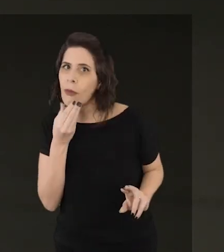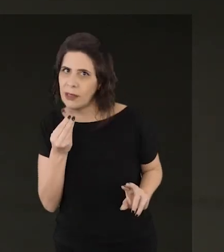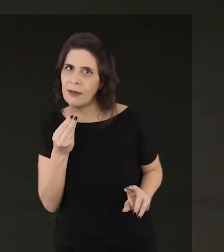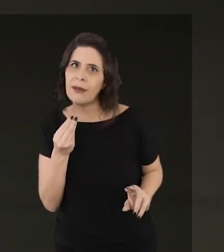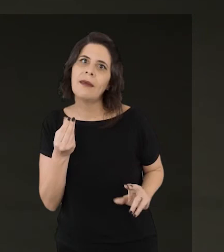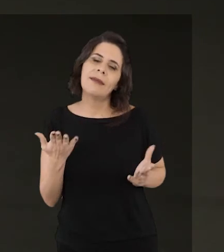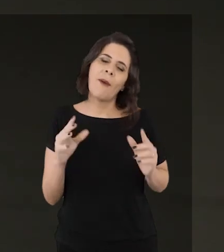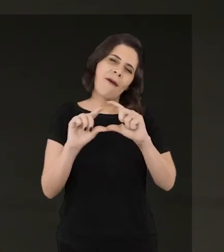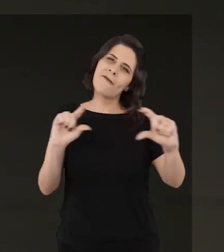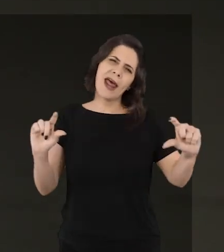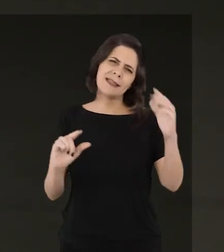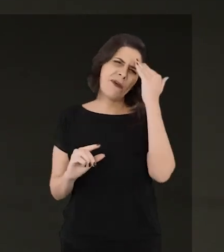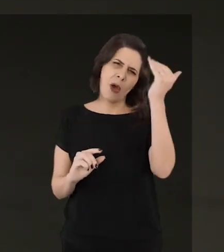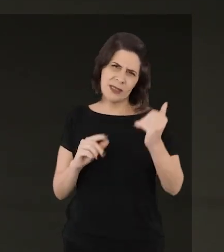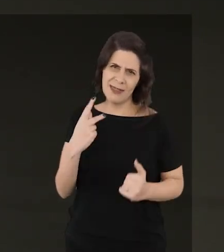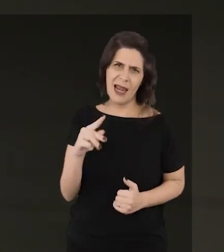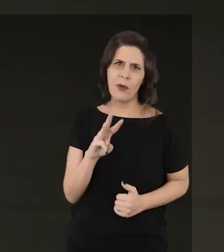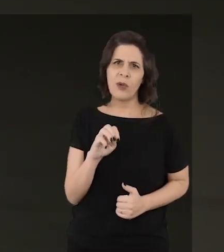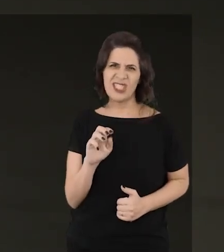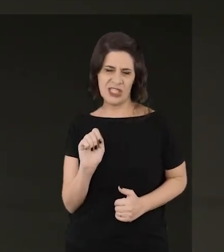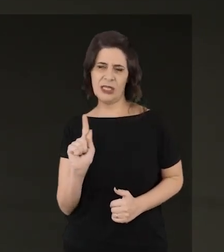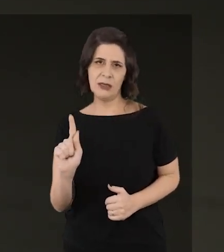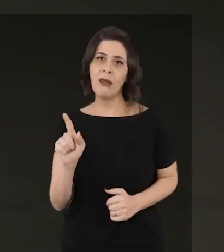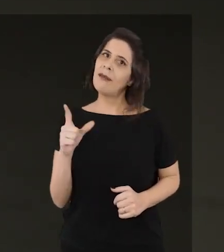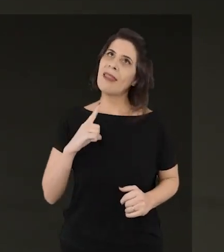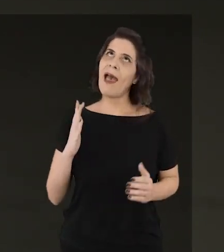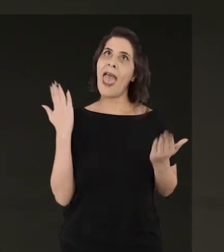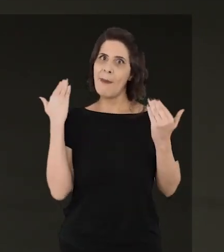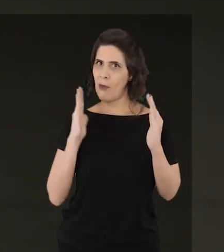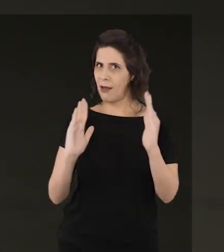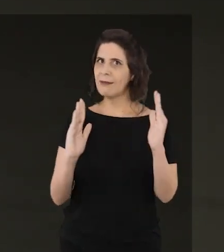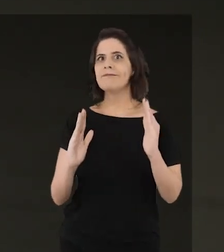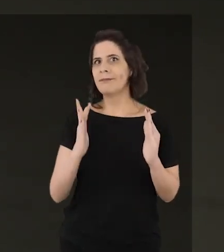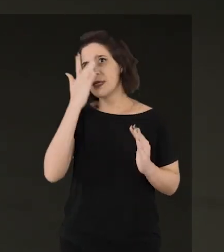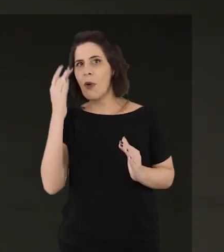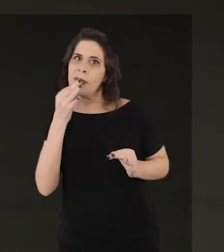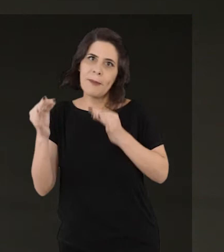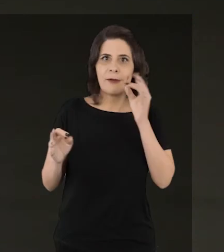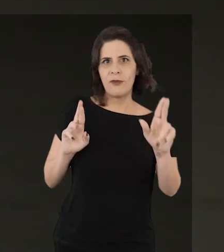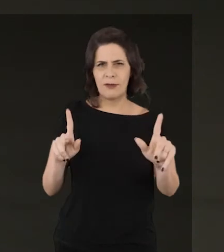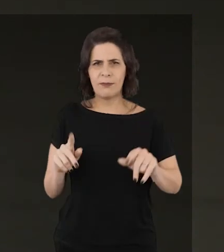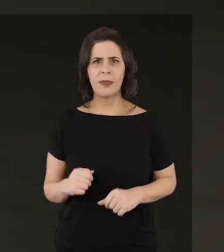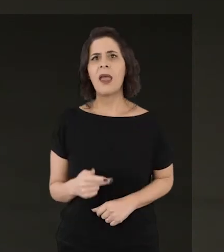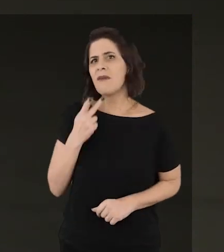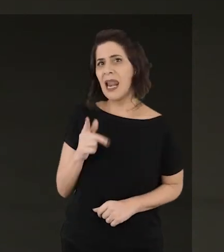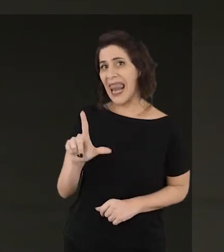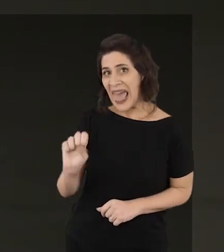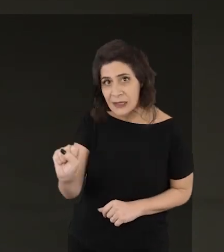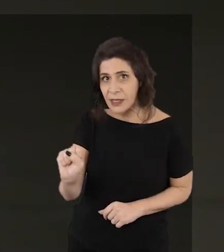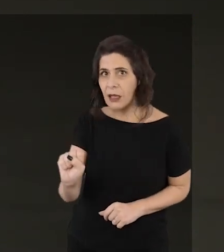famous phrase of Wittig's, which was controversial at the moment. A lesbian is not a woman,